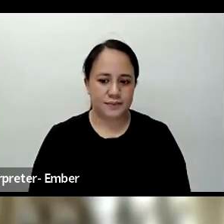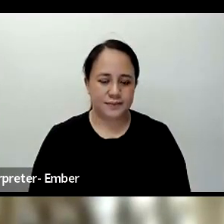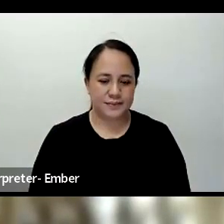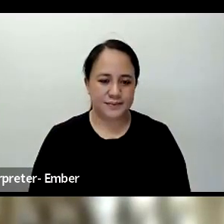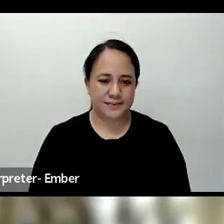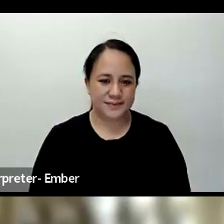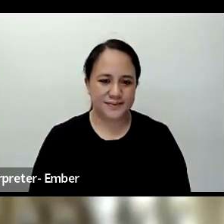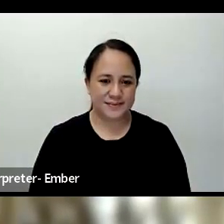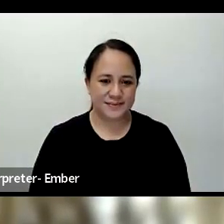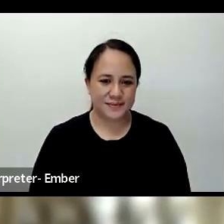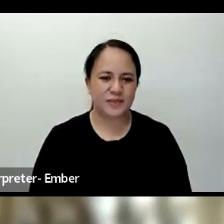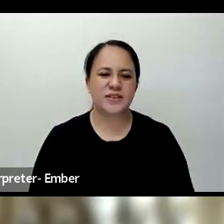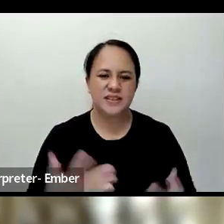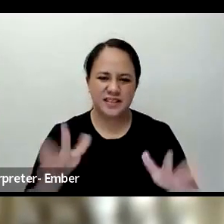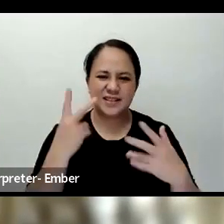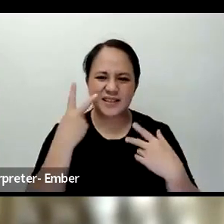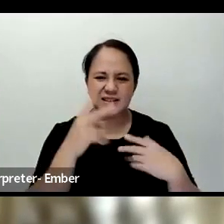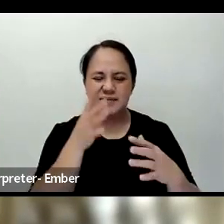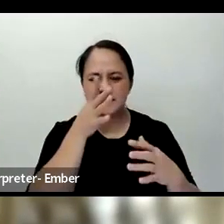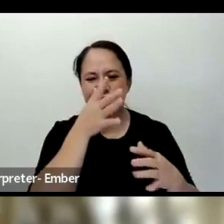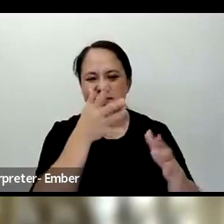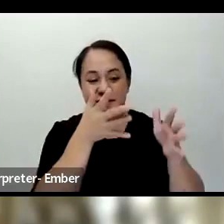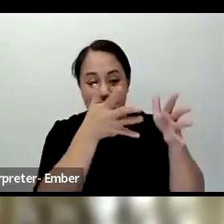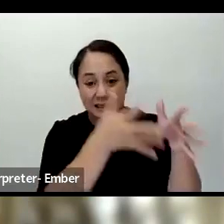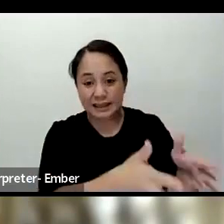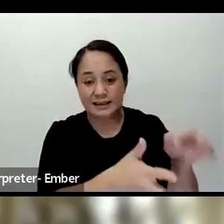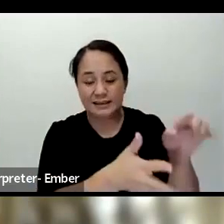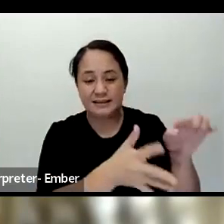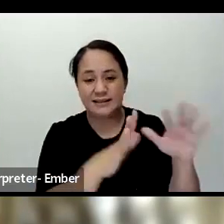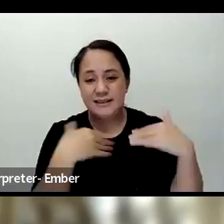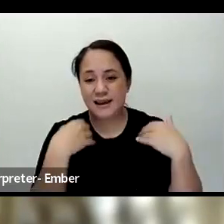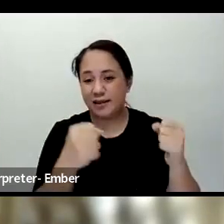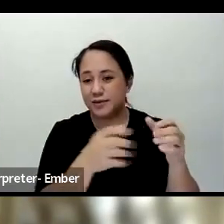we have seen the neglect in the health sector,